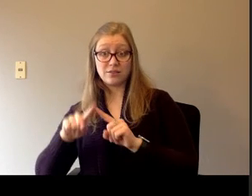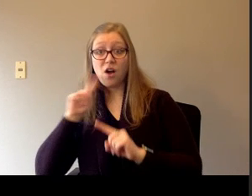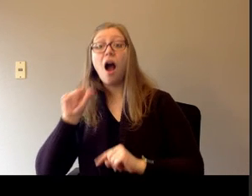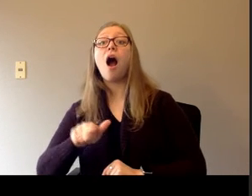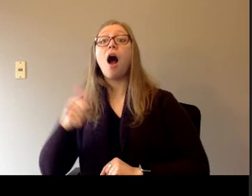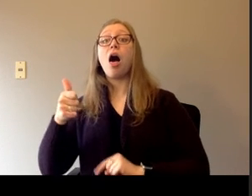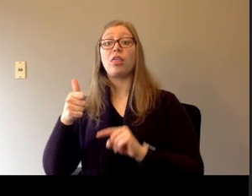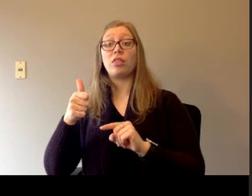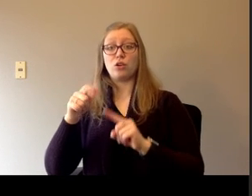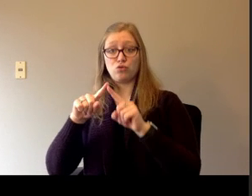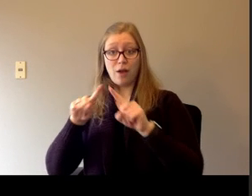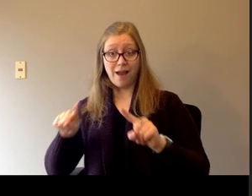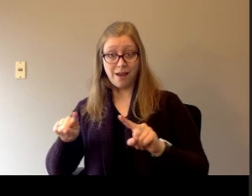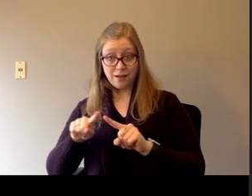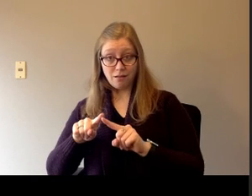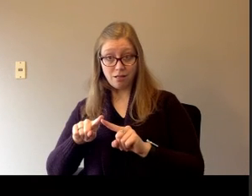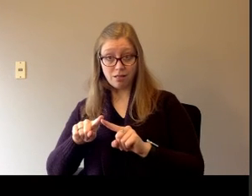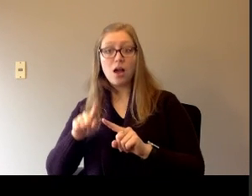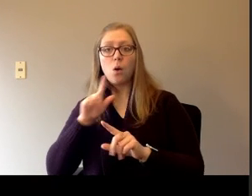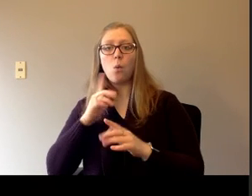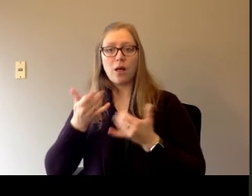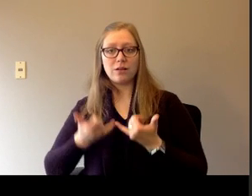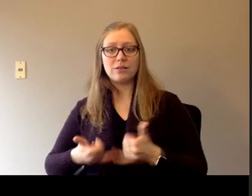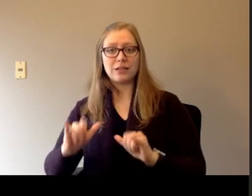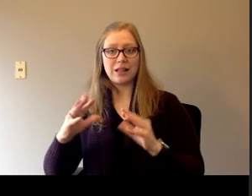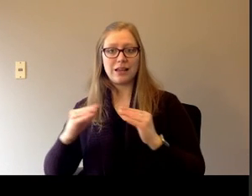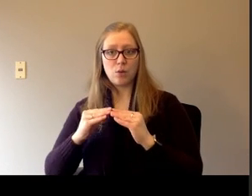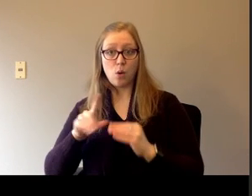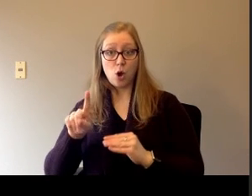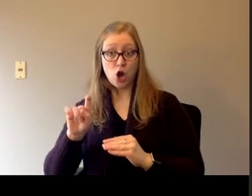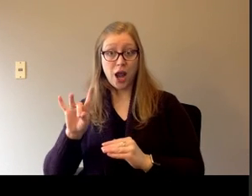of angle S plus the measure of angle T.